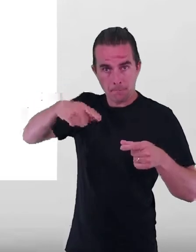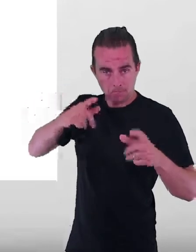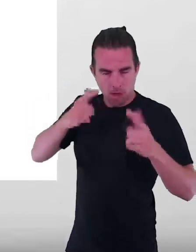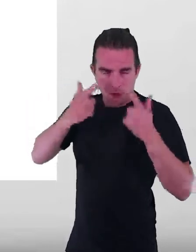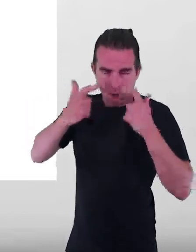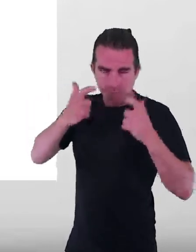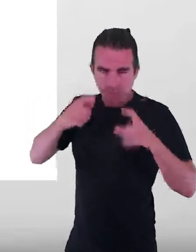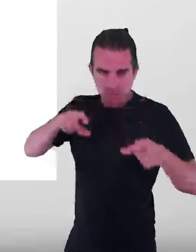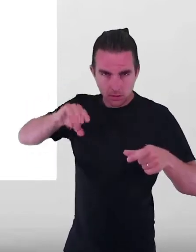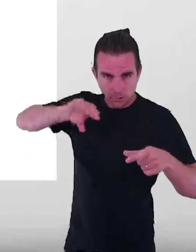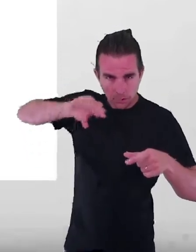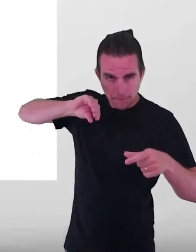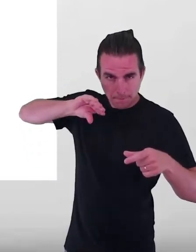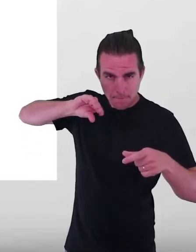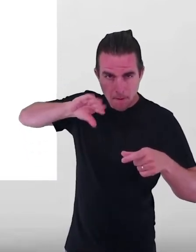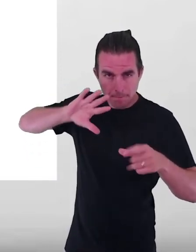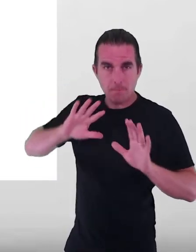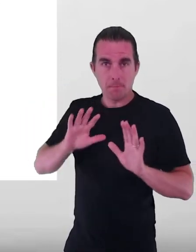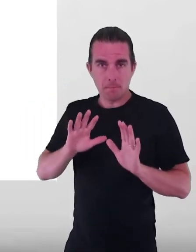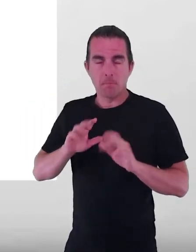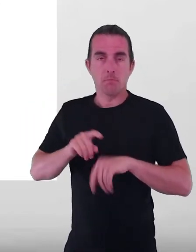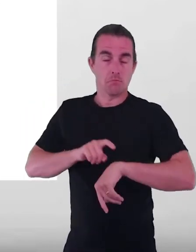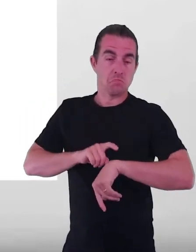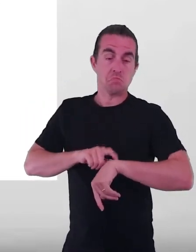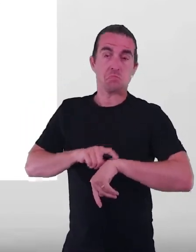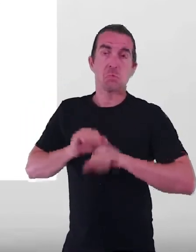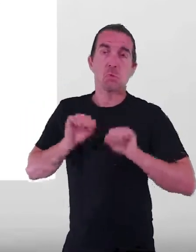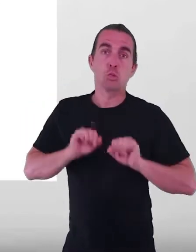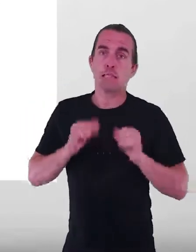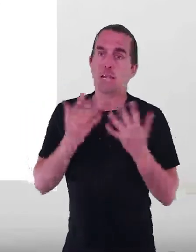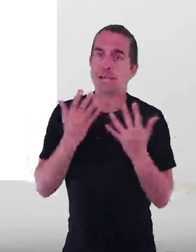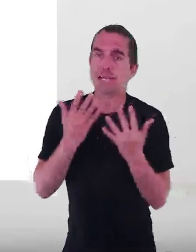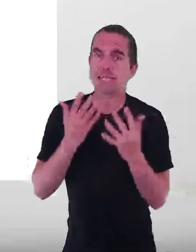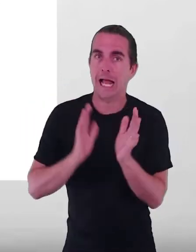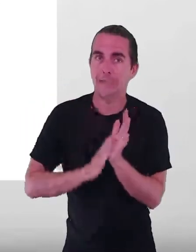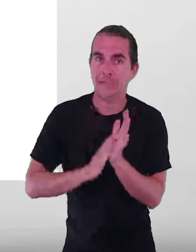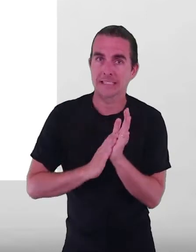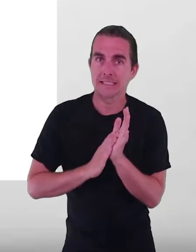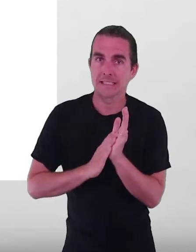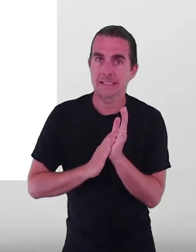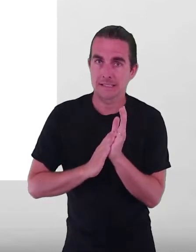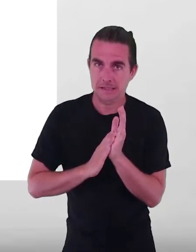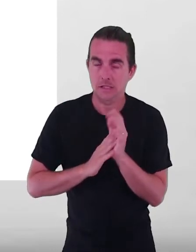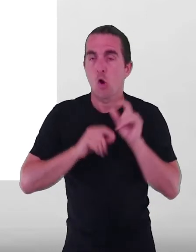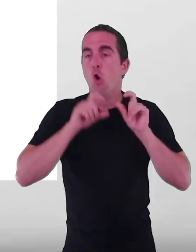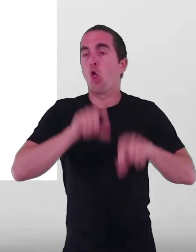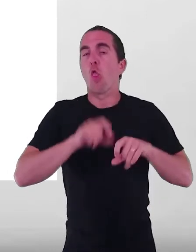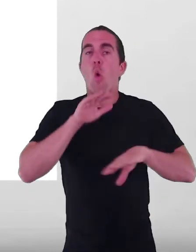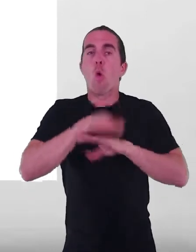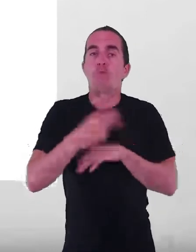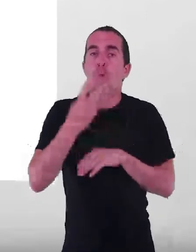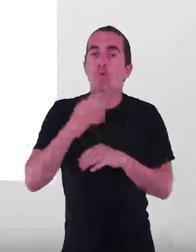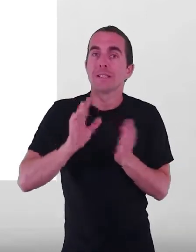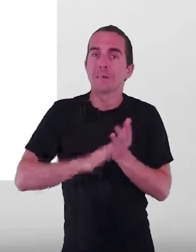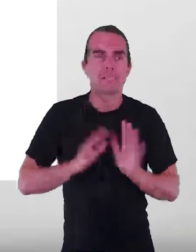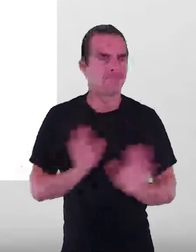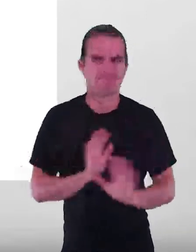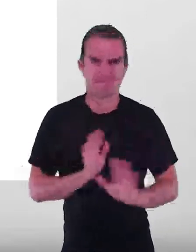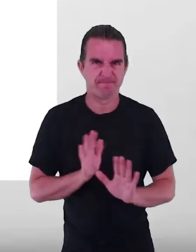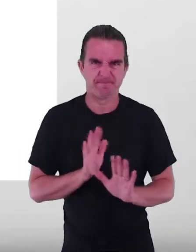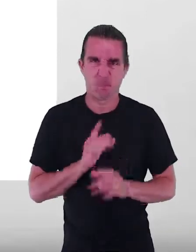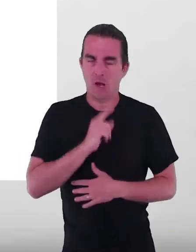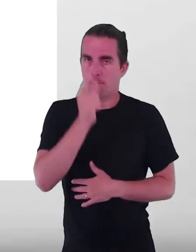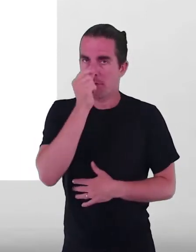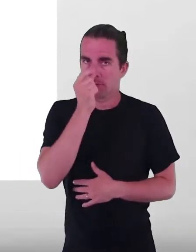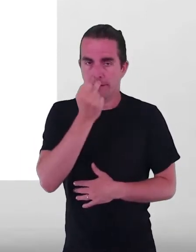sample well on the test cassette. Set a timer and wait 10 minutes to read your result. Do not leave the test to